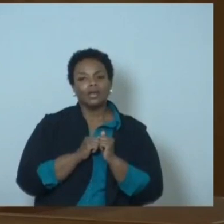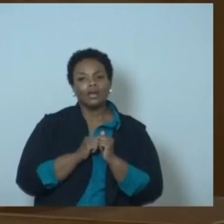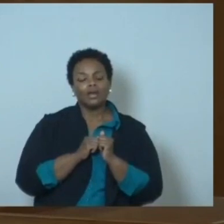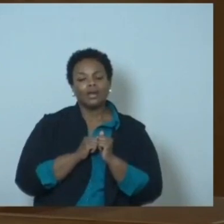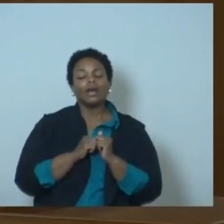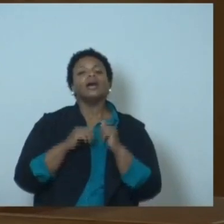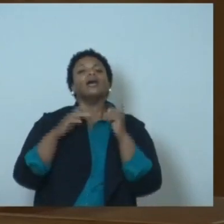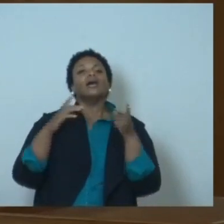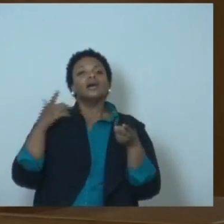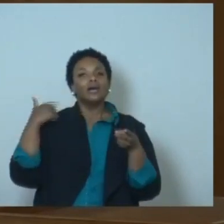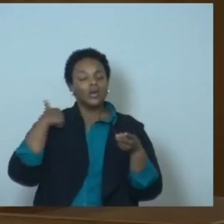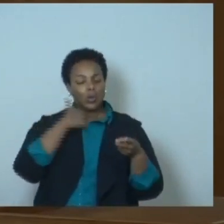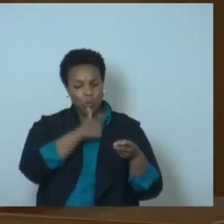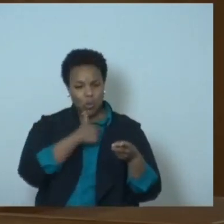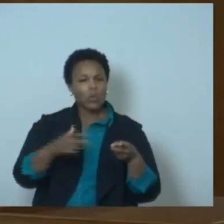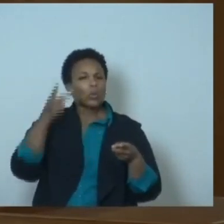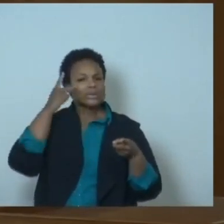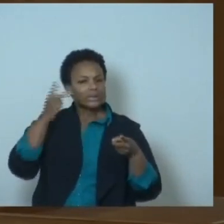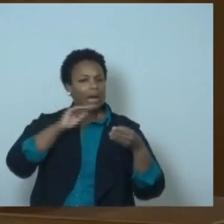turns out that